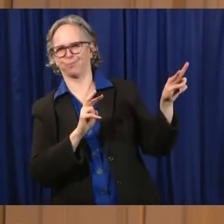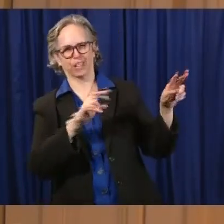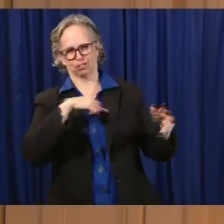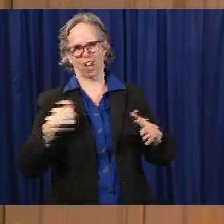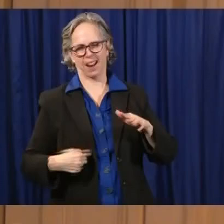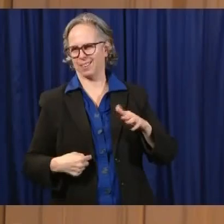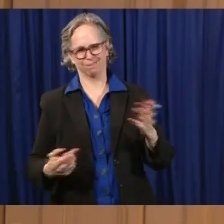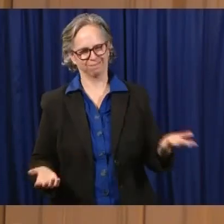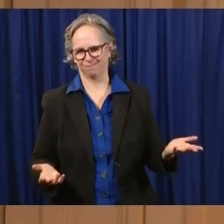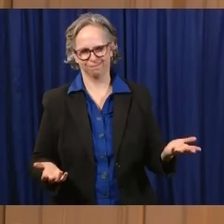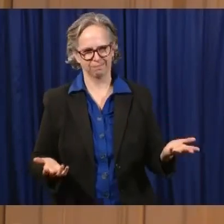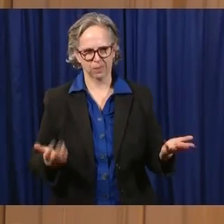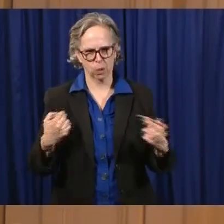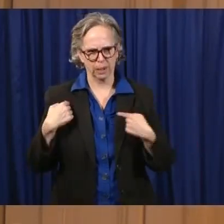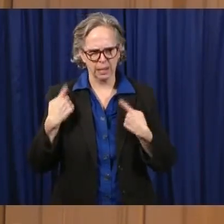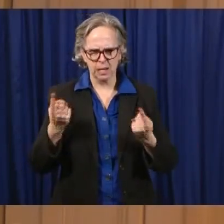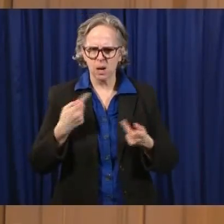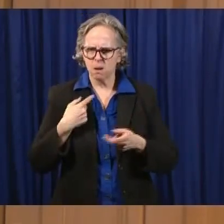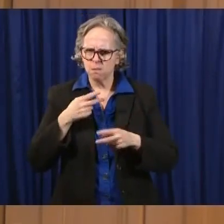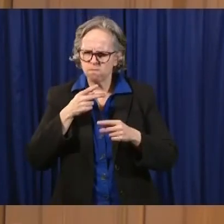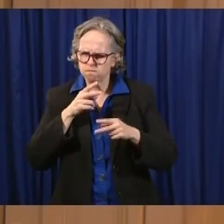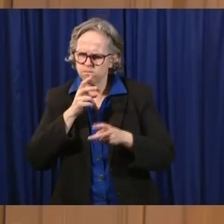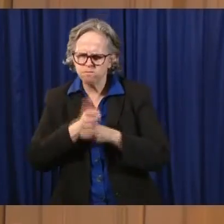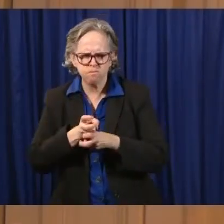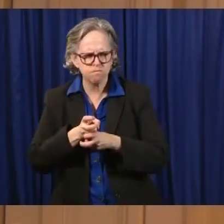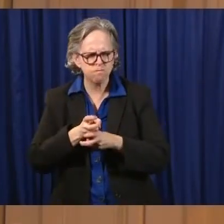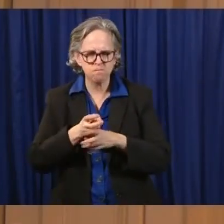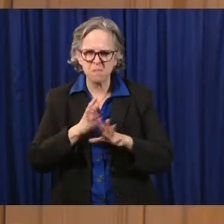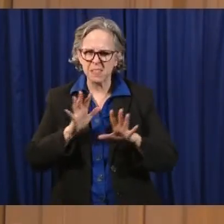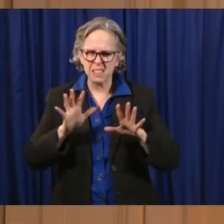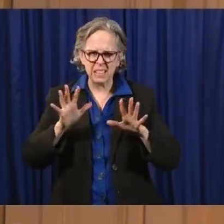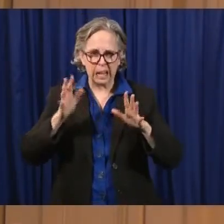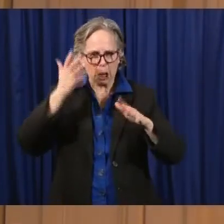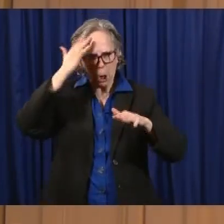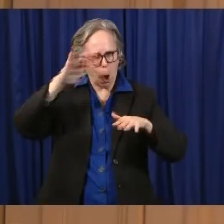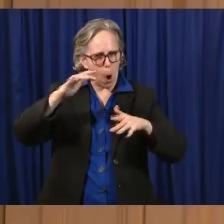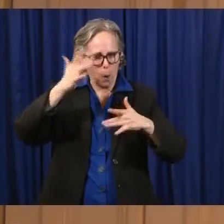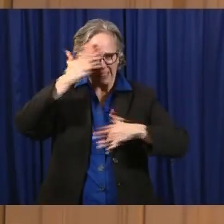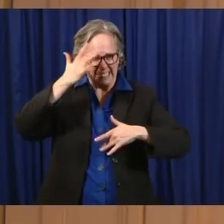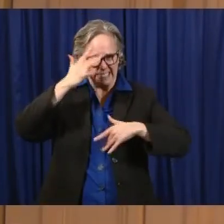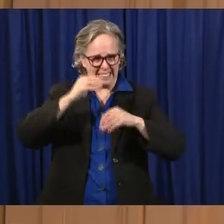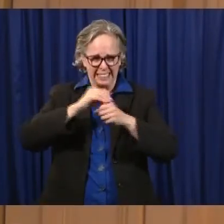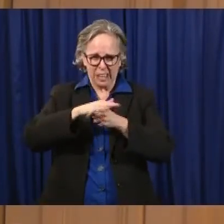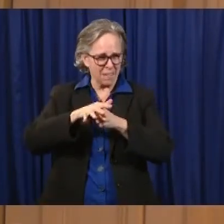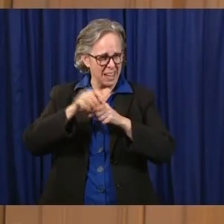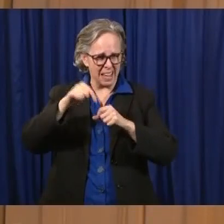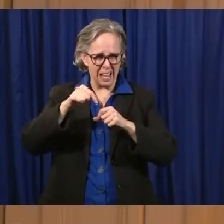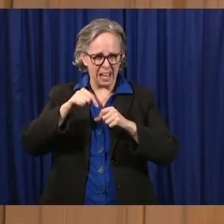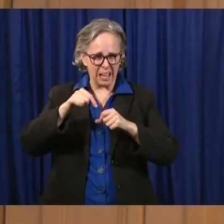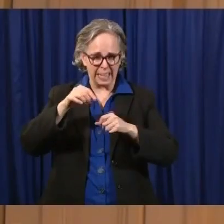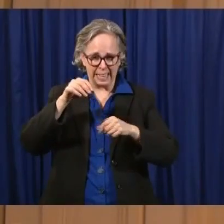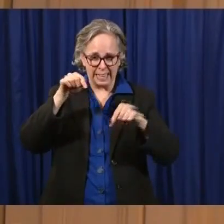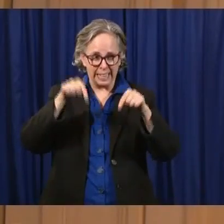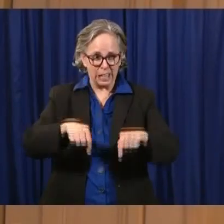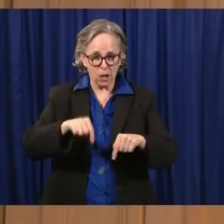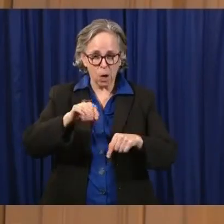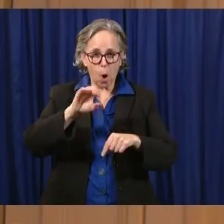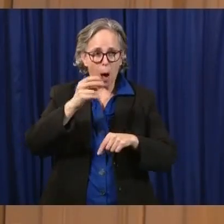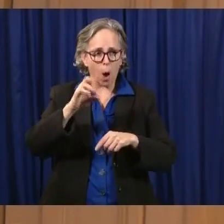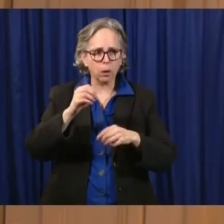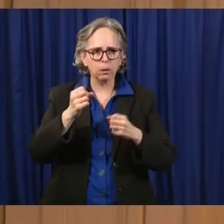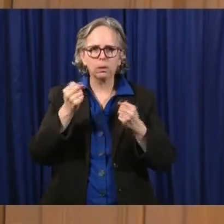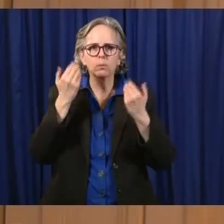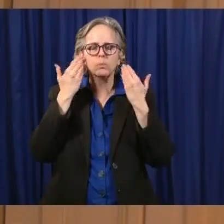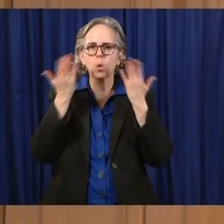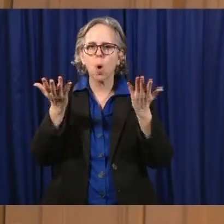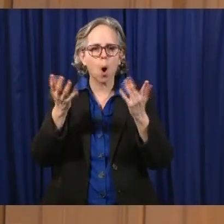do not know the prevalence of this disease in Ohio or around this country. We don't have that serologic testing. We